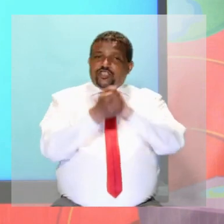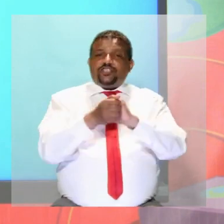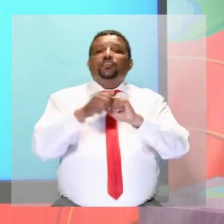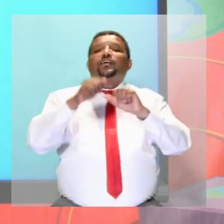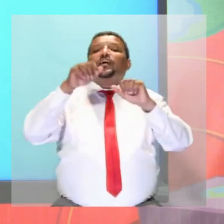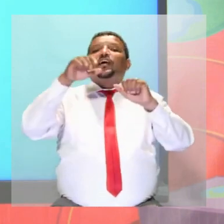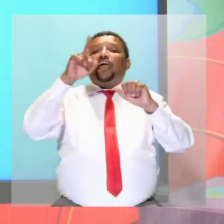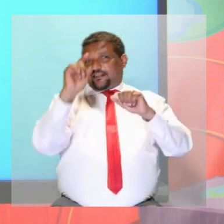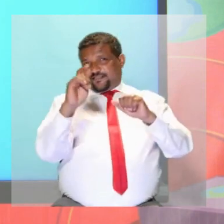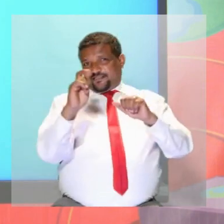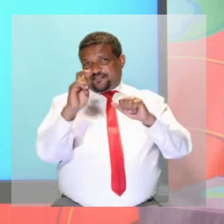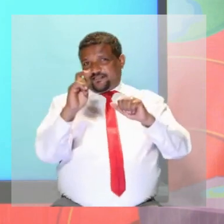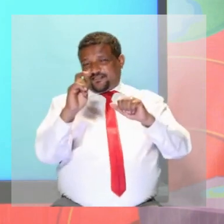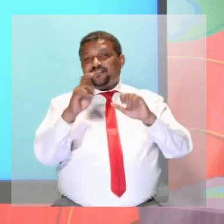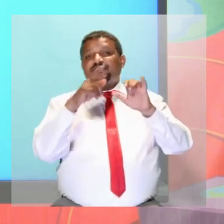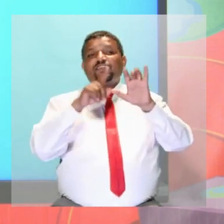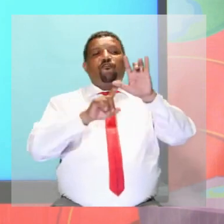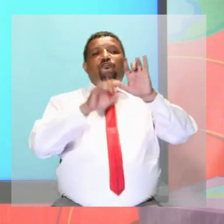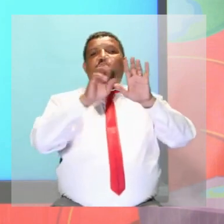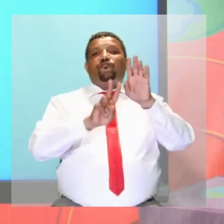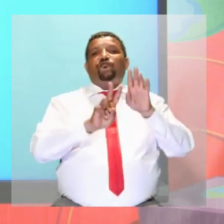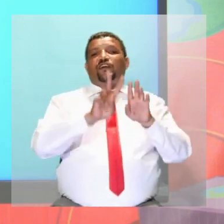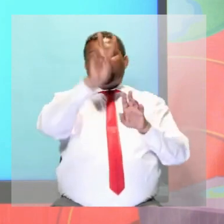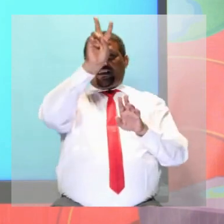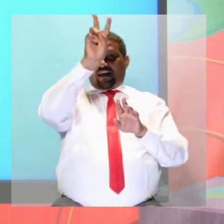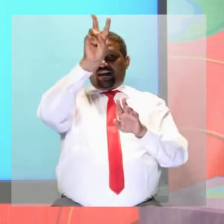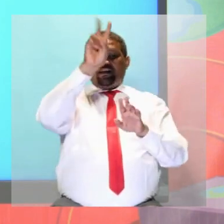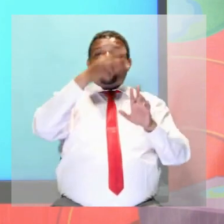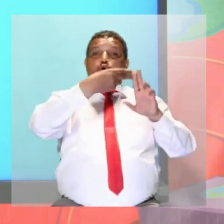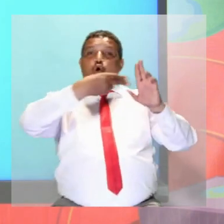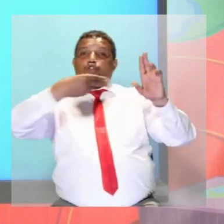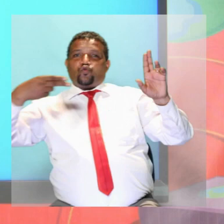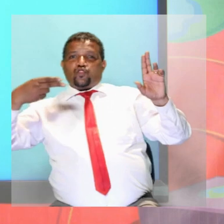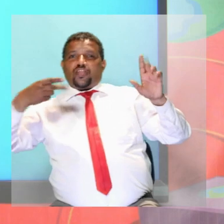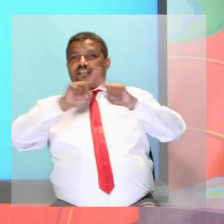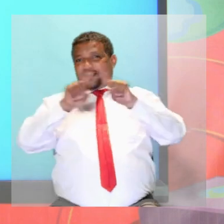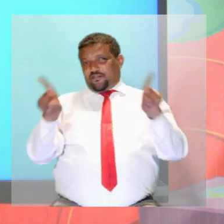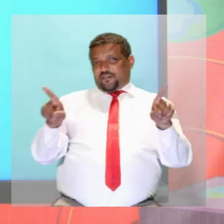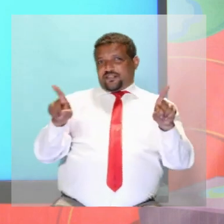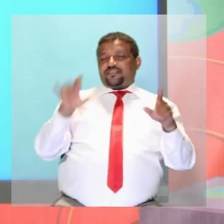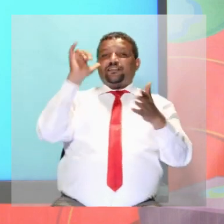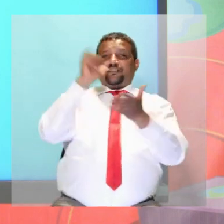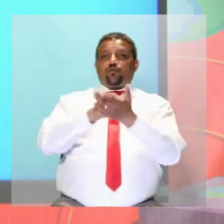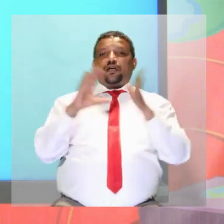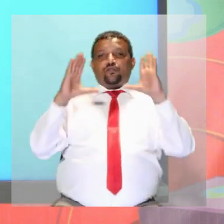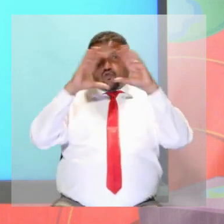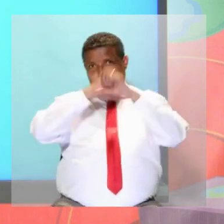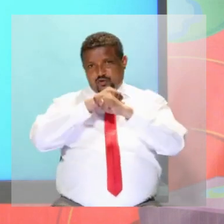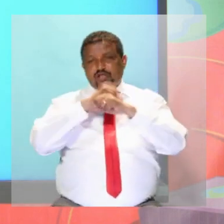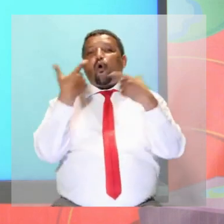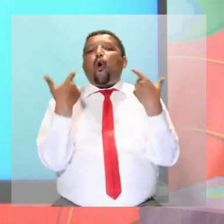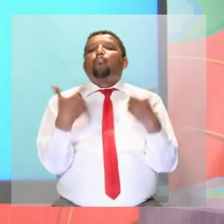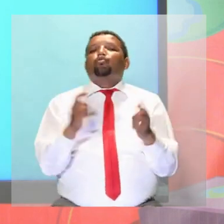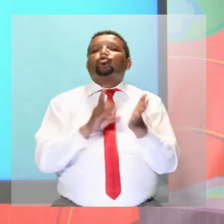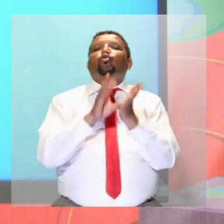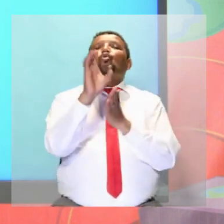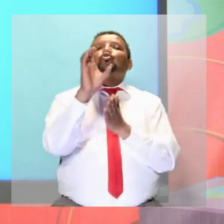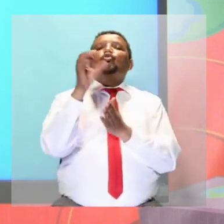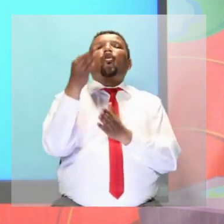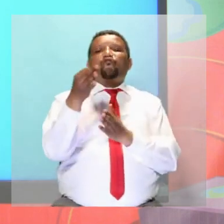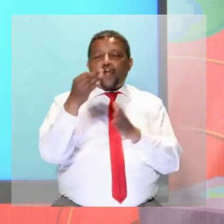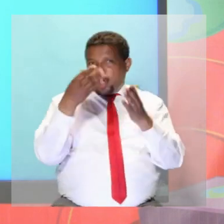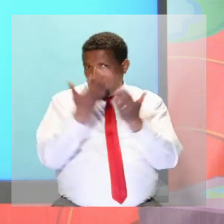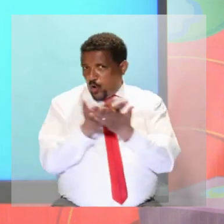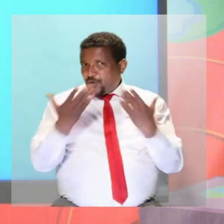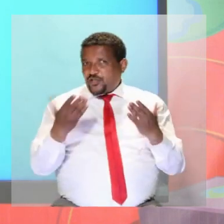in x. Hence, this is the vertical difference for the horizontal difference. Then we can conclude that the opportunity cost of a